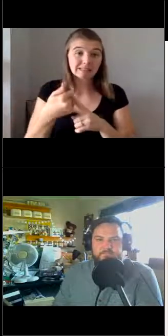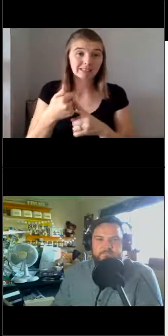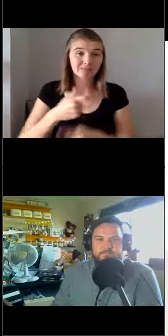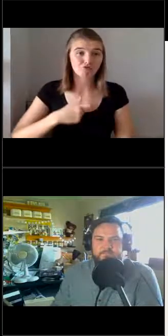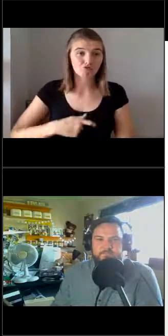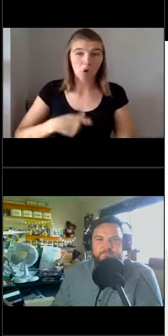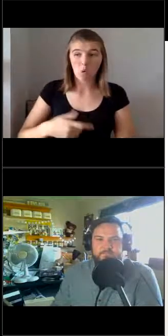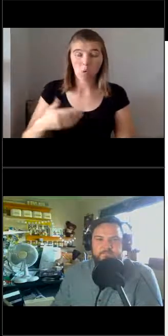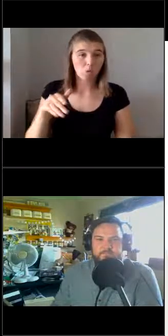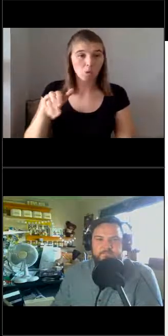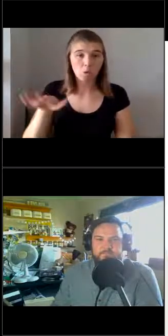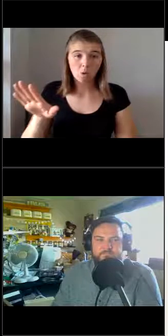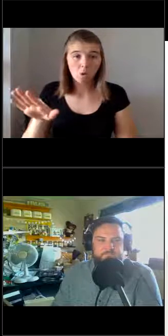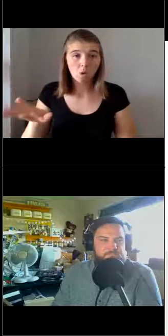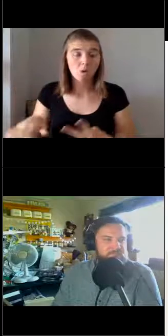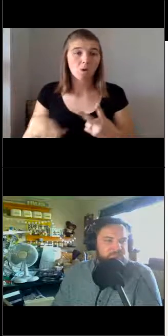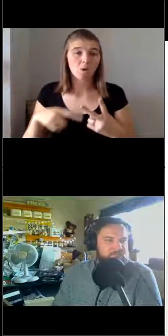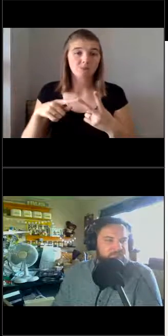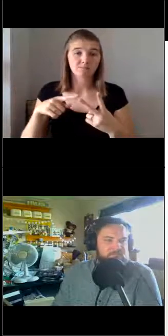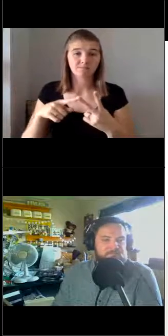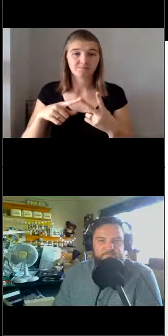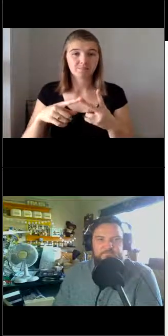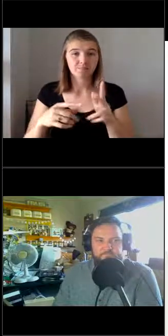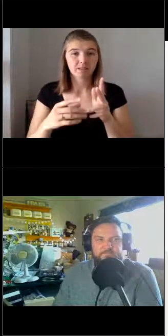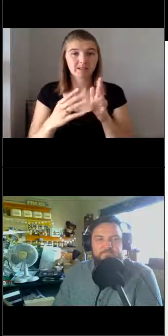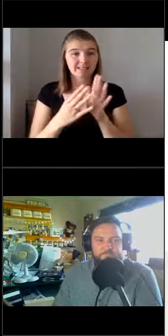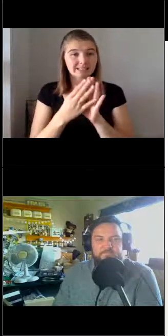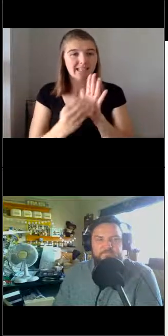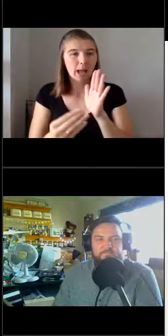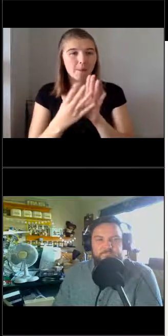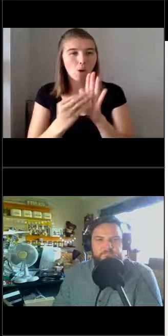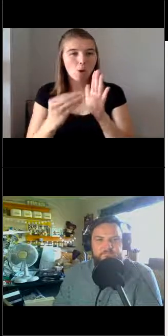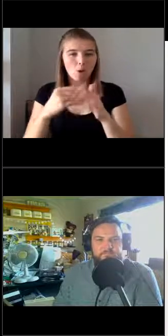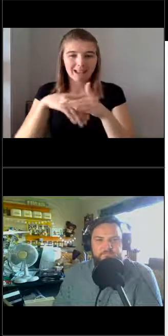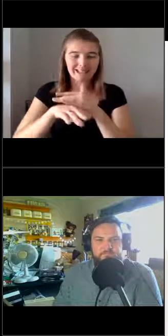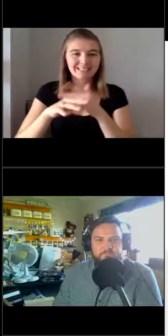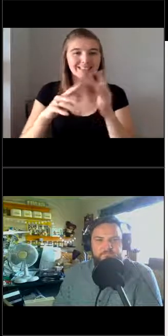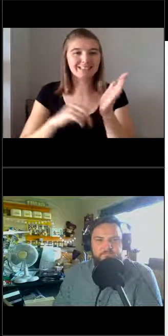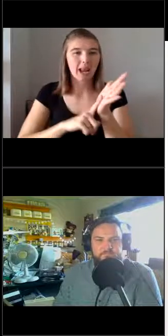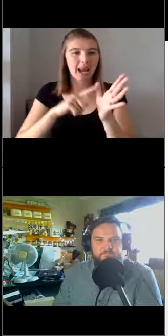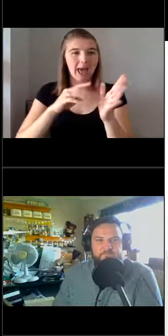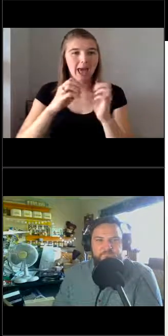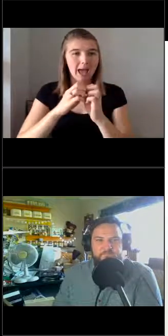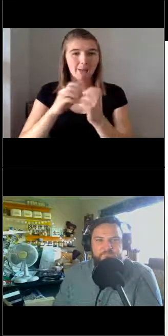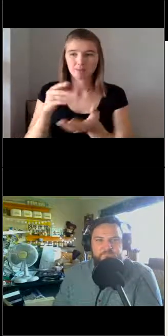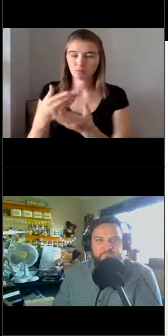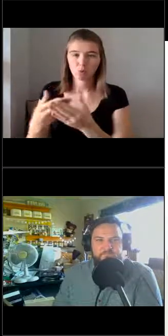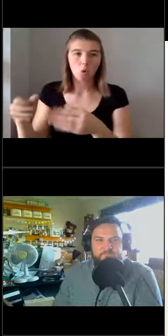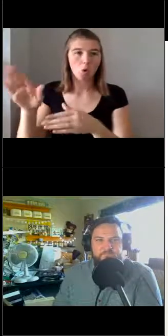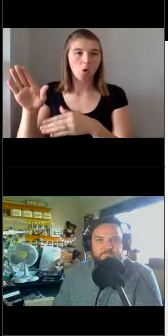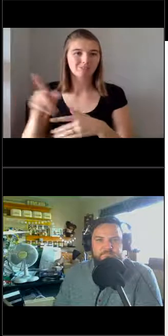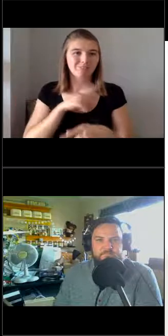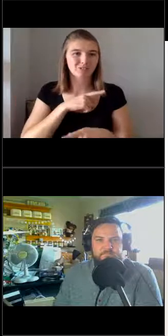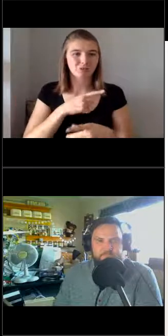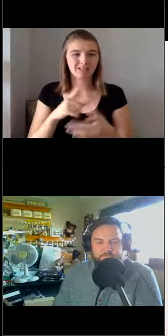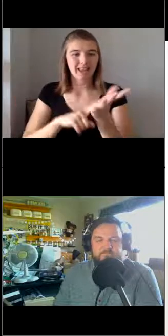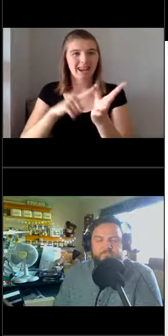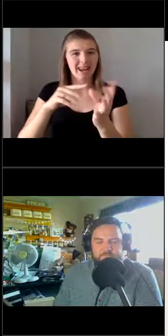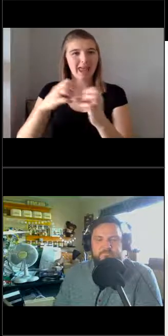need demonstrators in the labs because there are no more labs. So, but there are a lot of financial support from